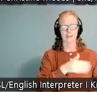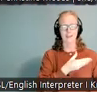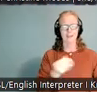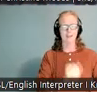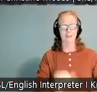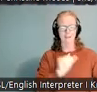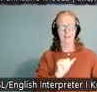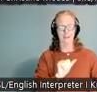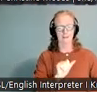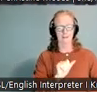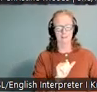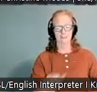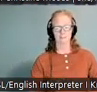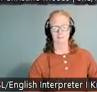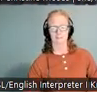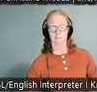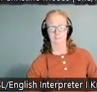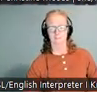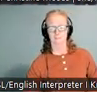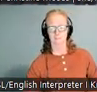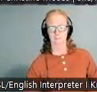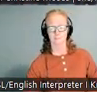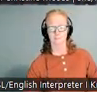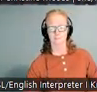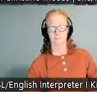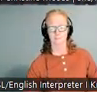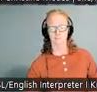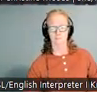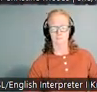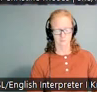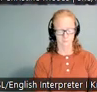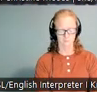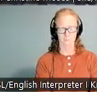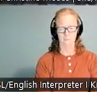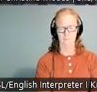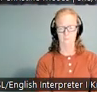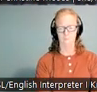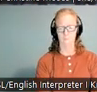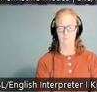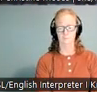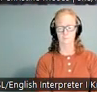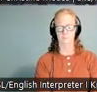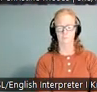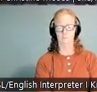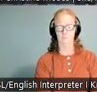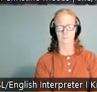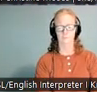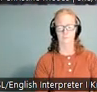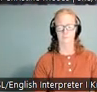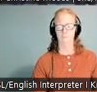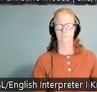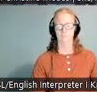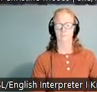use this feature to help guide our conversation during the meeting and future meetings agenda